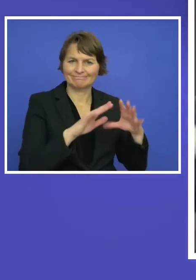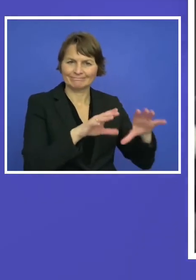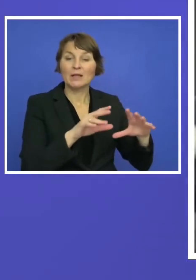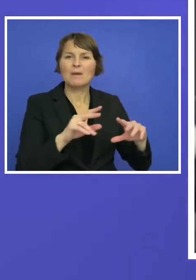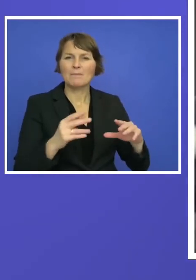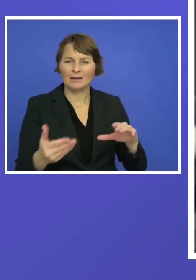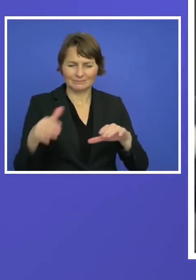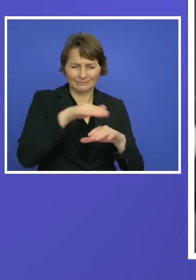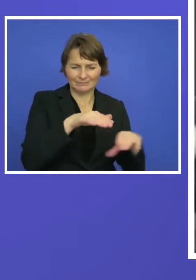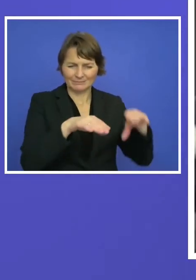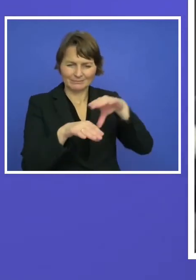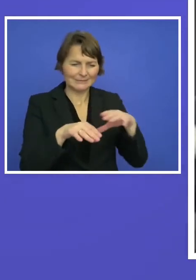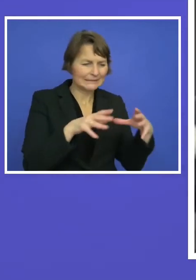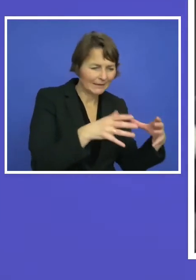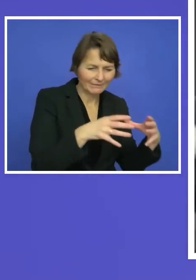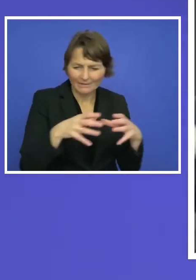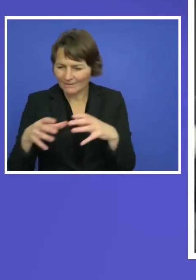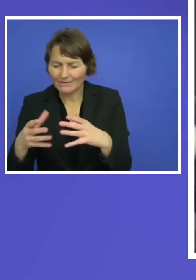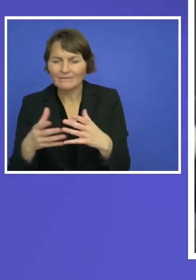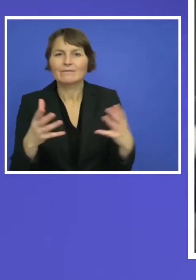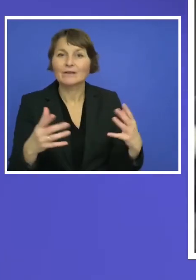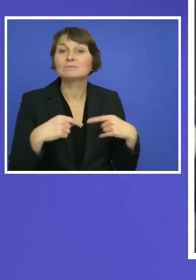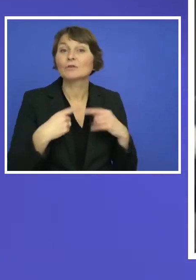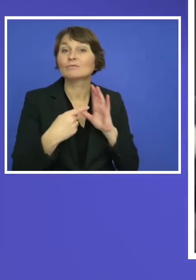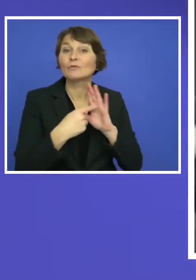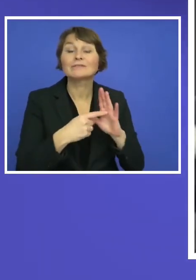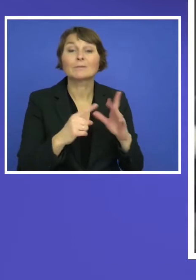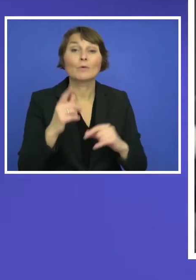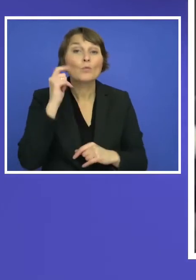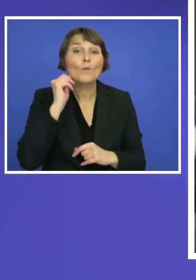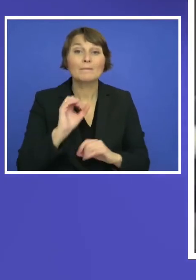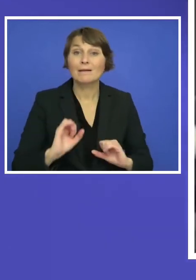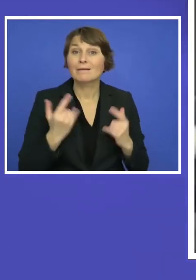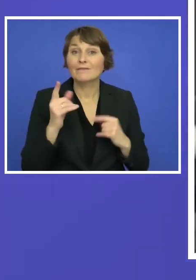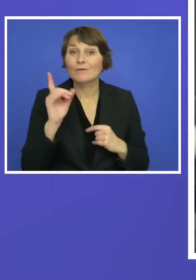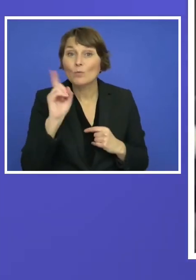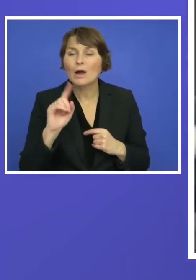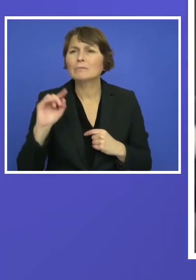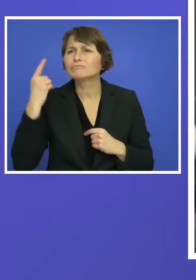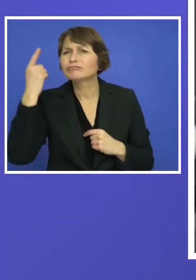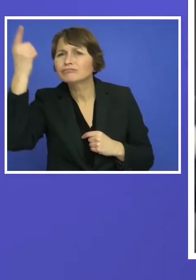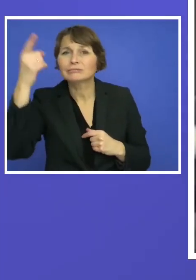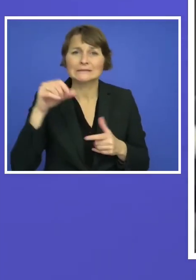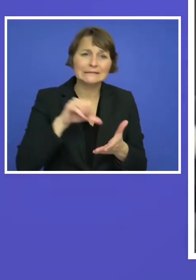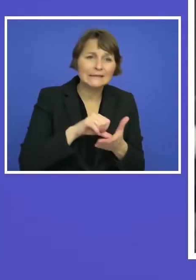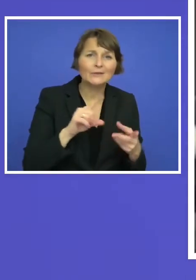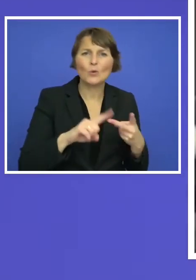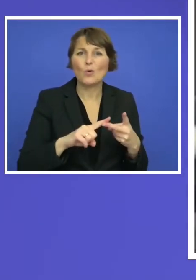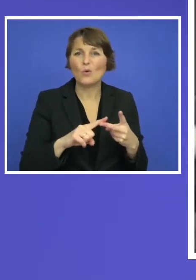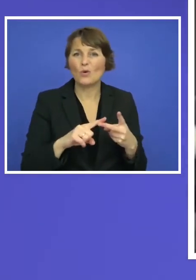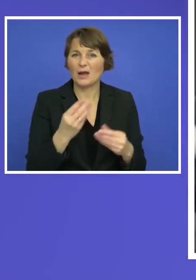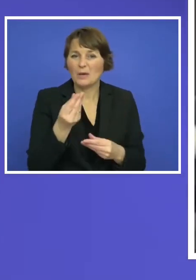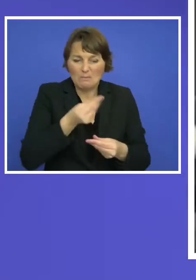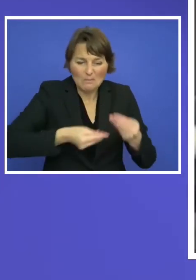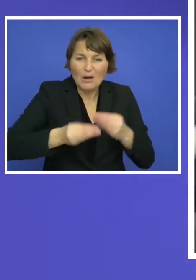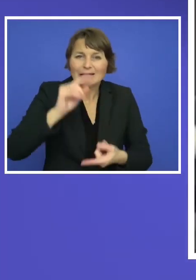Again, looking at the difference between rural women, women from a lower socioeconomic, poorer backgrounds. So just a